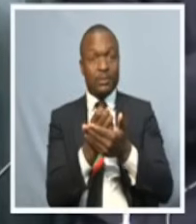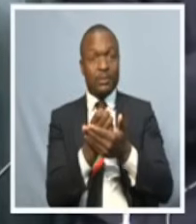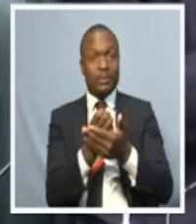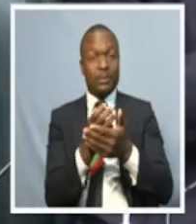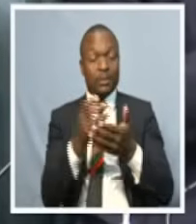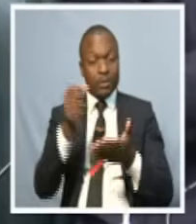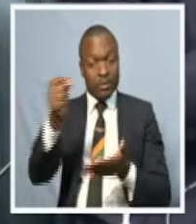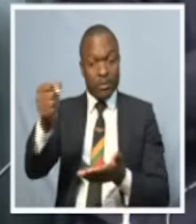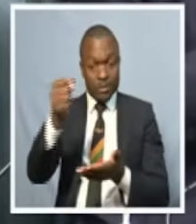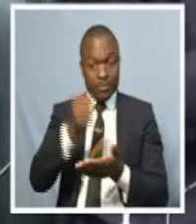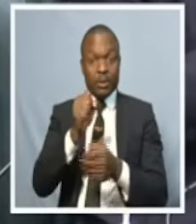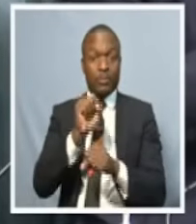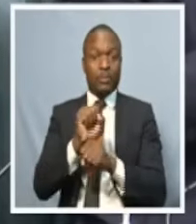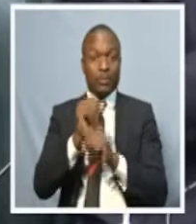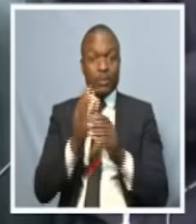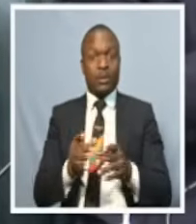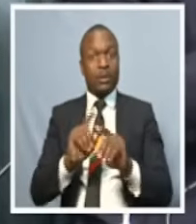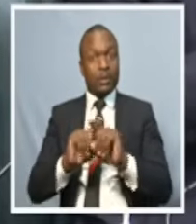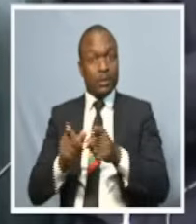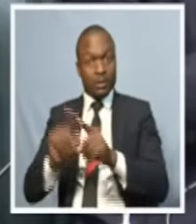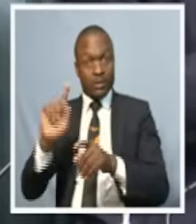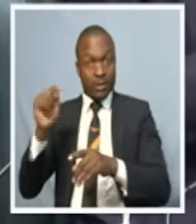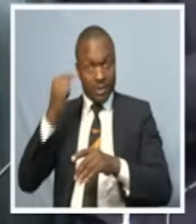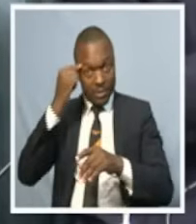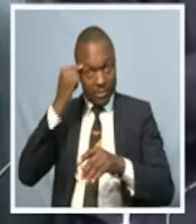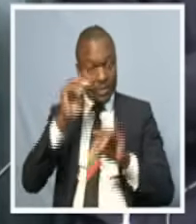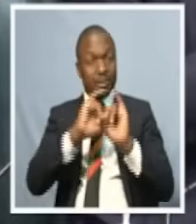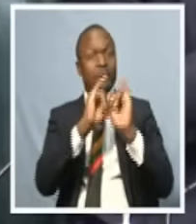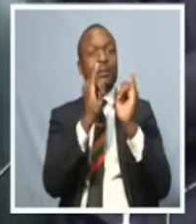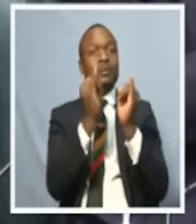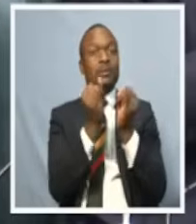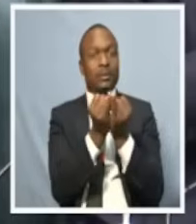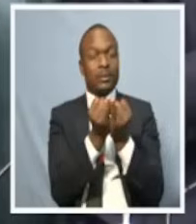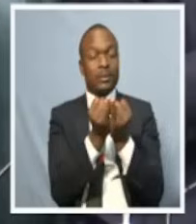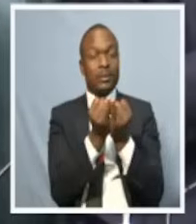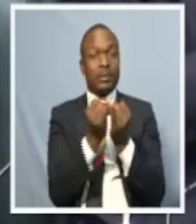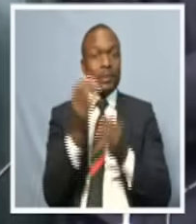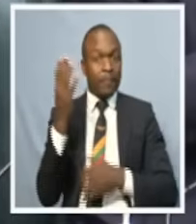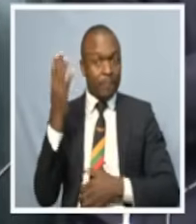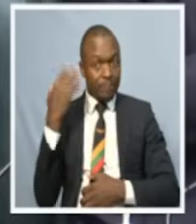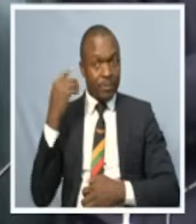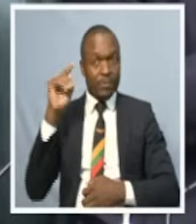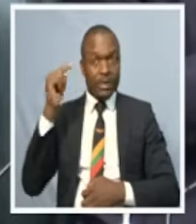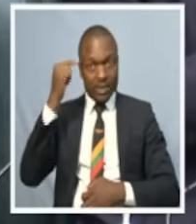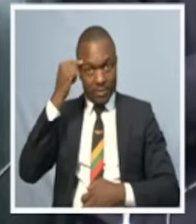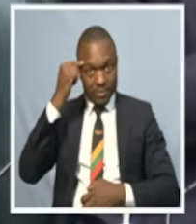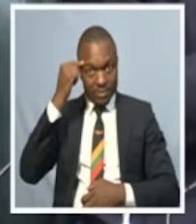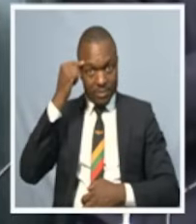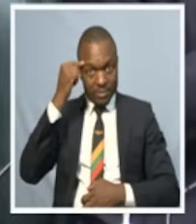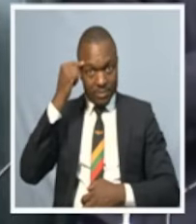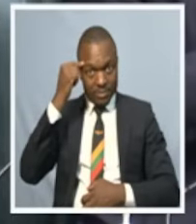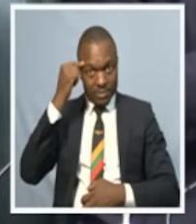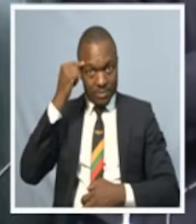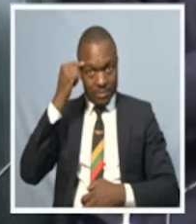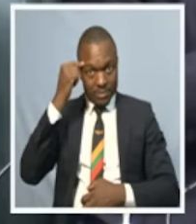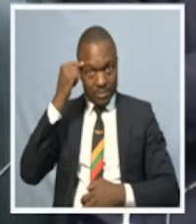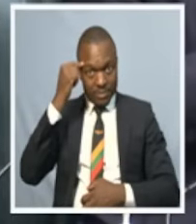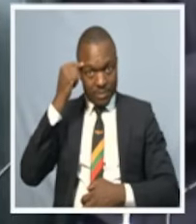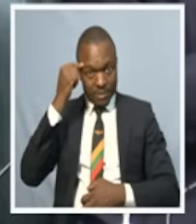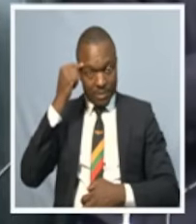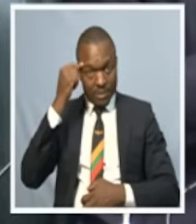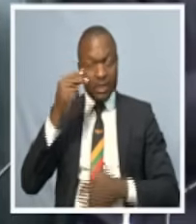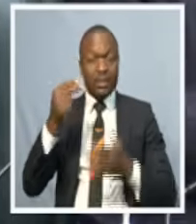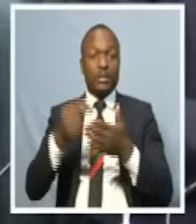or recruitment of workers in various government institutions between the previous regime and, of course, the